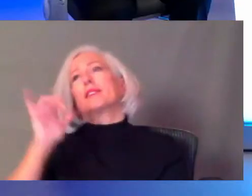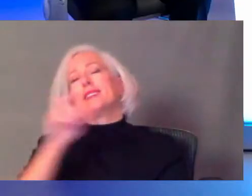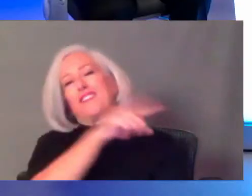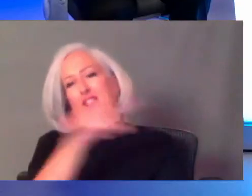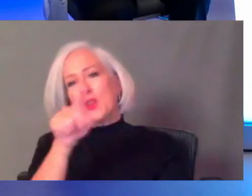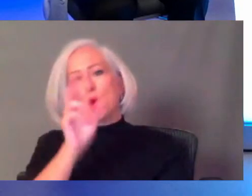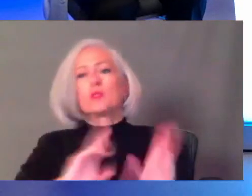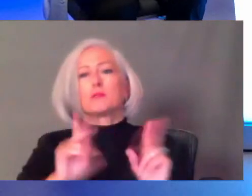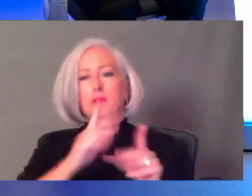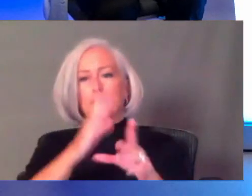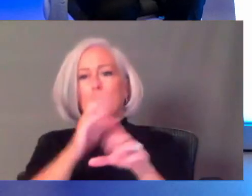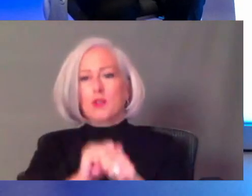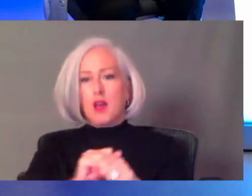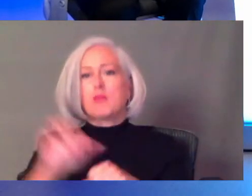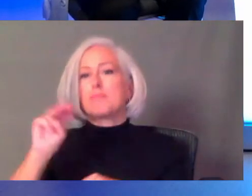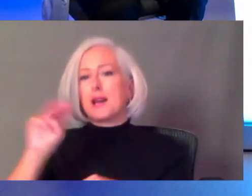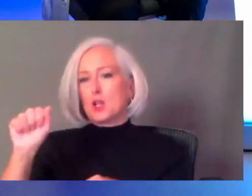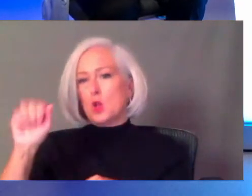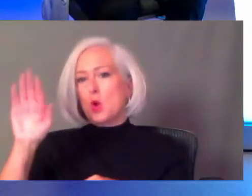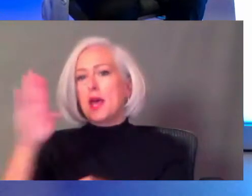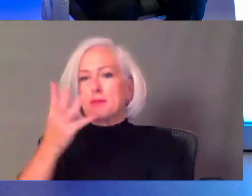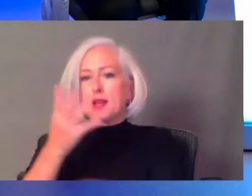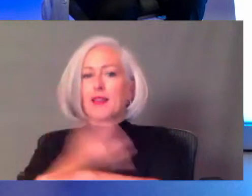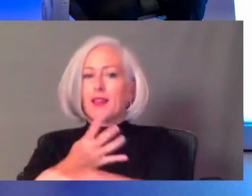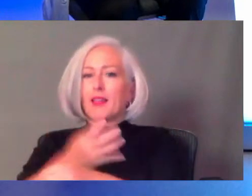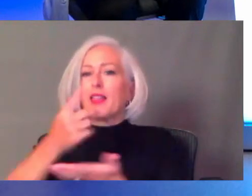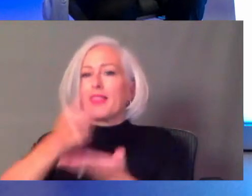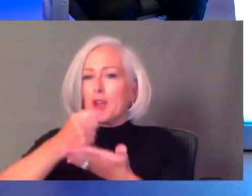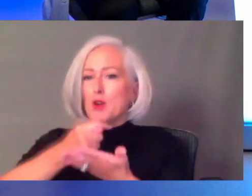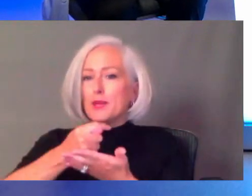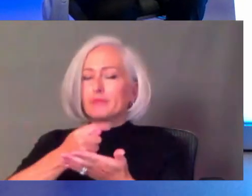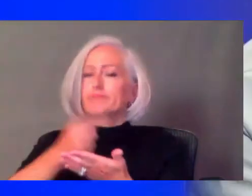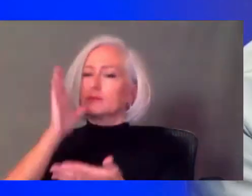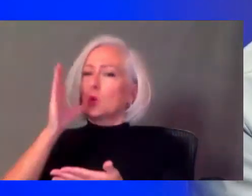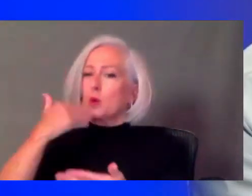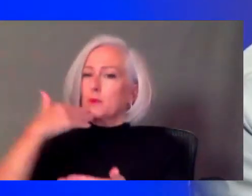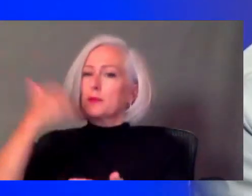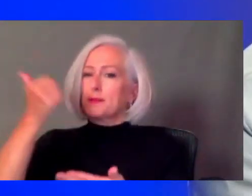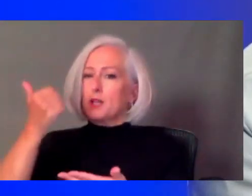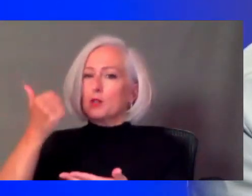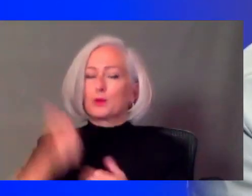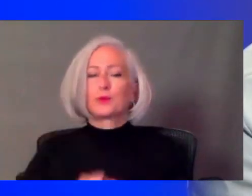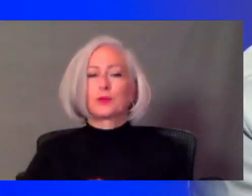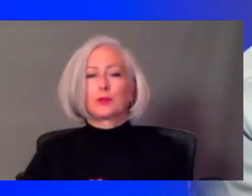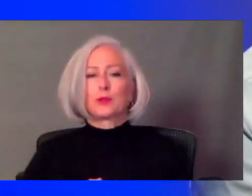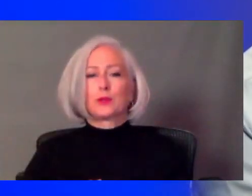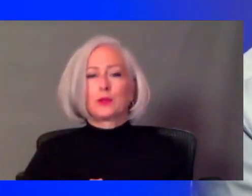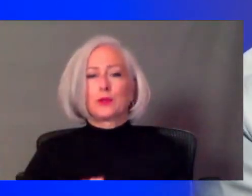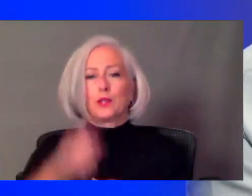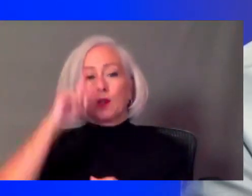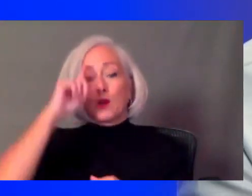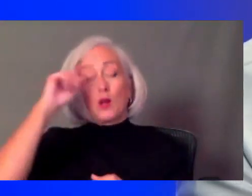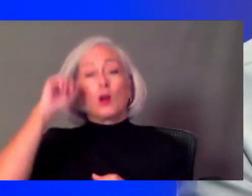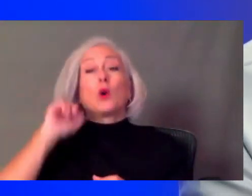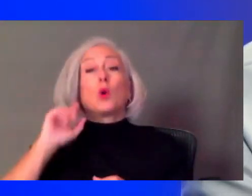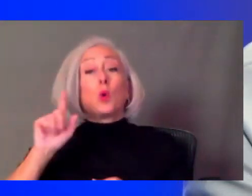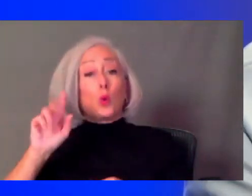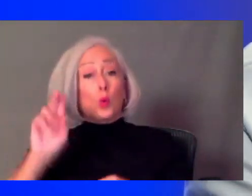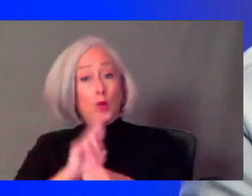data, recent data, even with pregnancy that has looked at use of monoclonal antibodies.